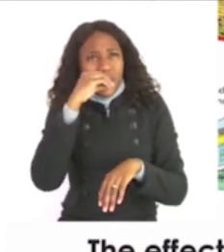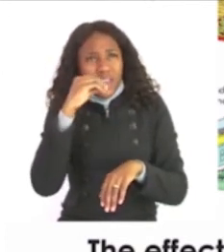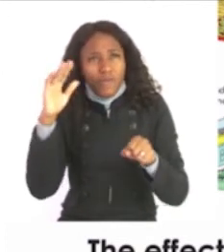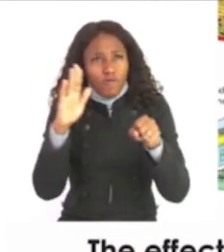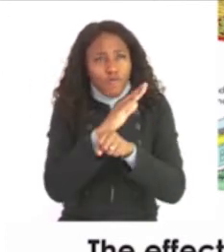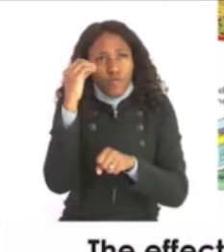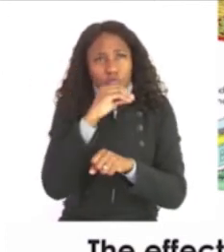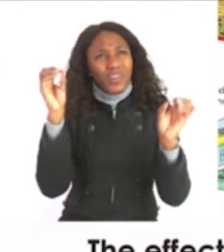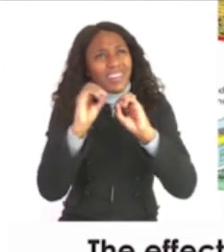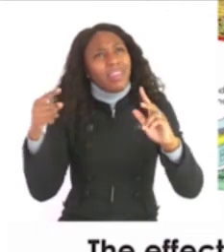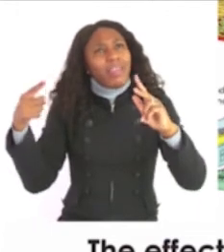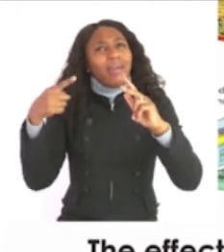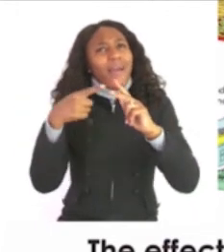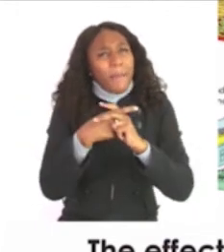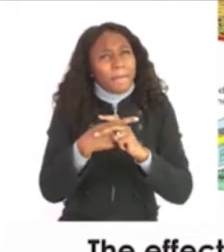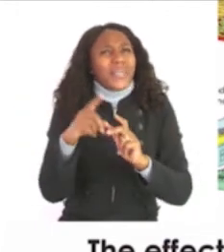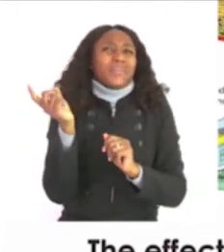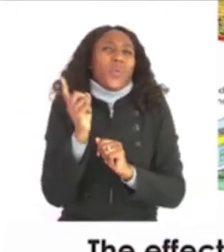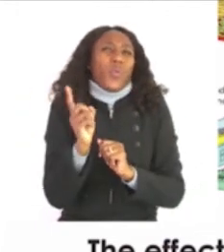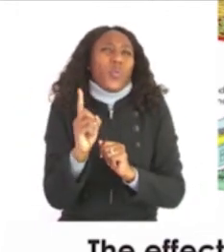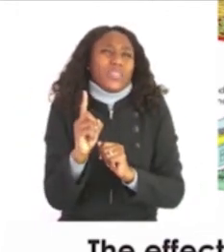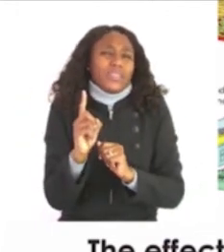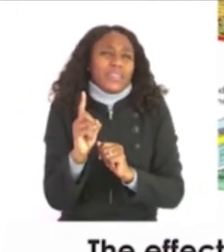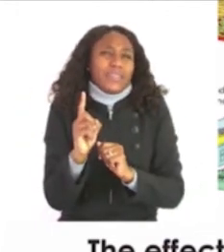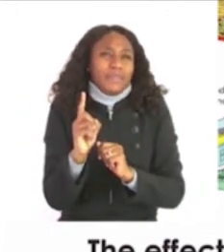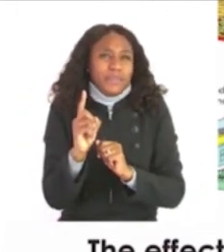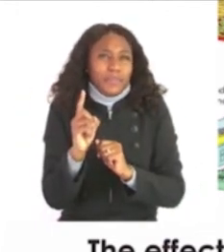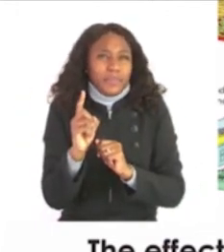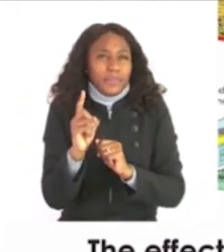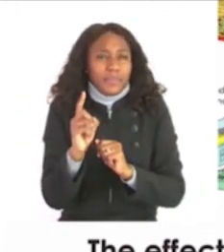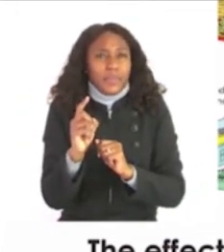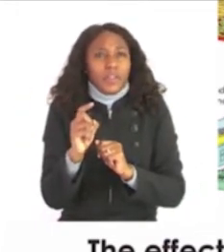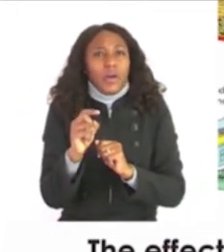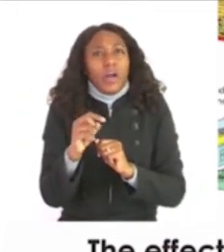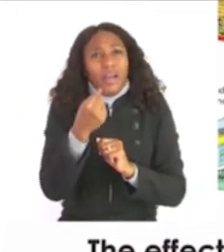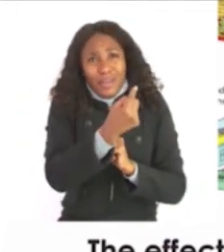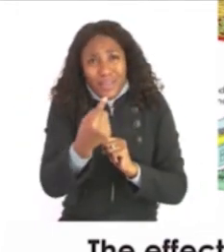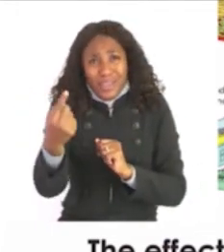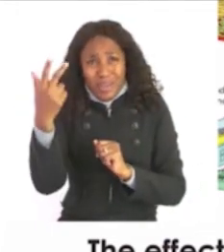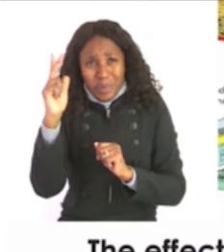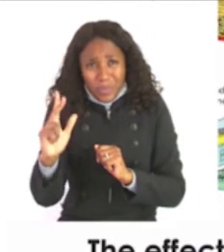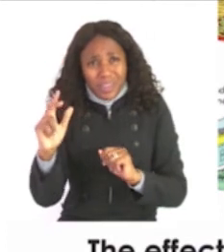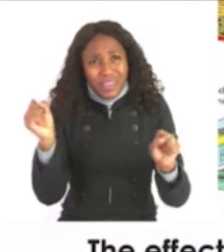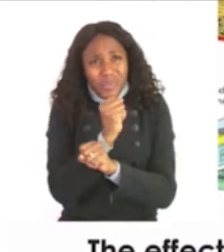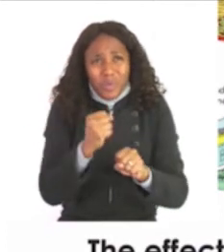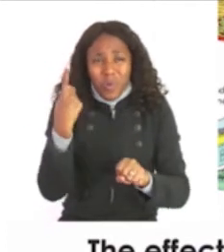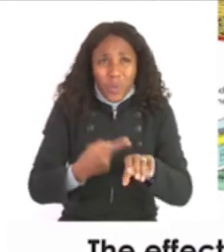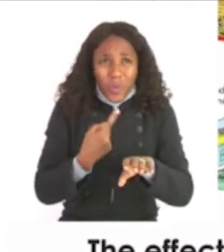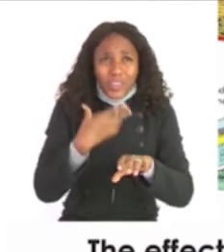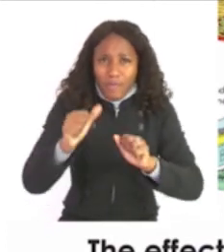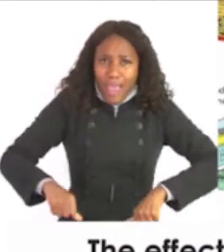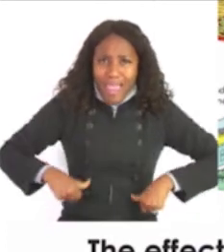diet? That's what we mean by saying the effects of poor eating habits. Not everyone can always get the food they need to